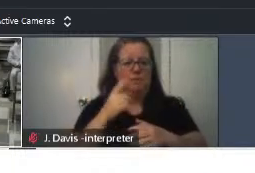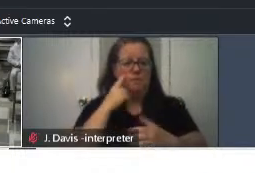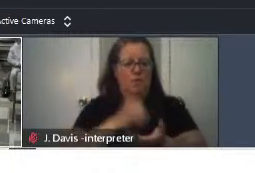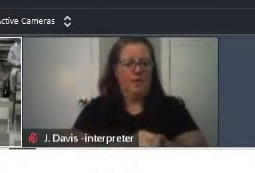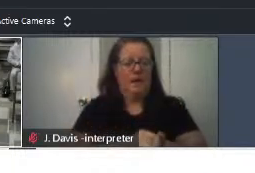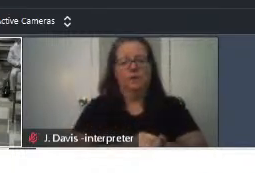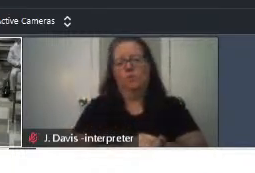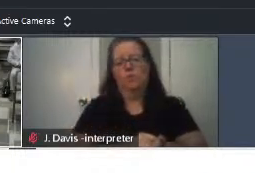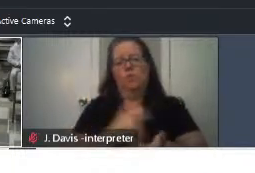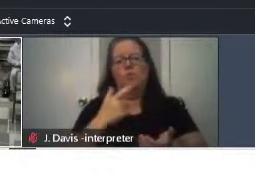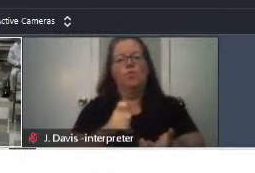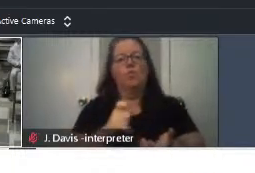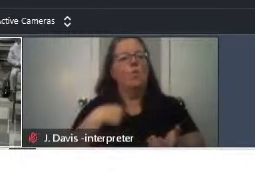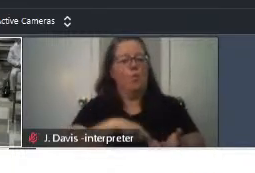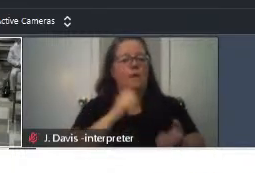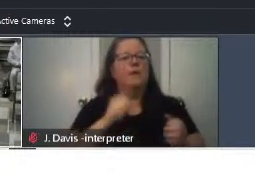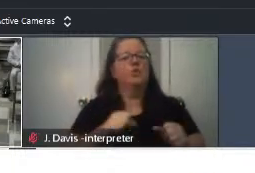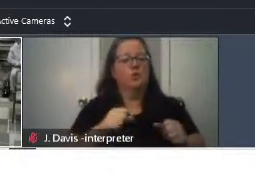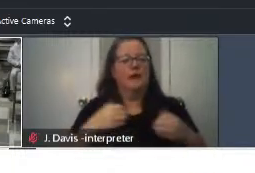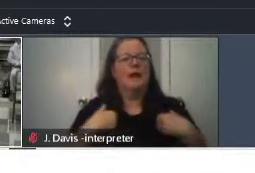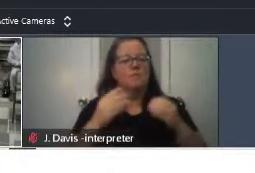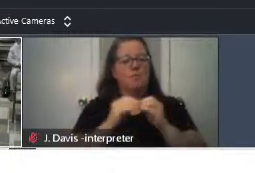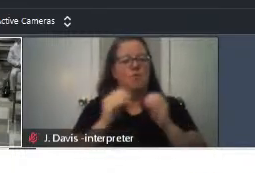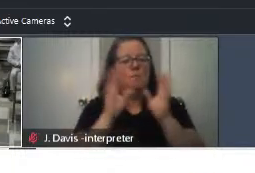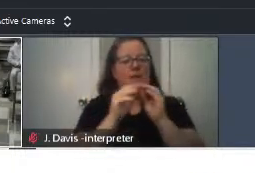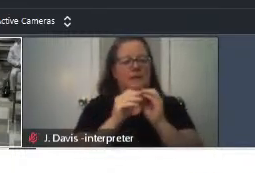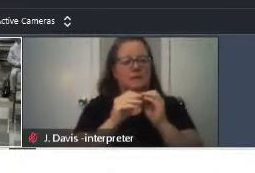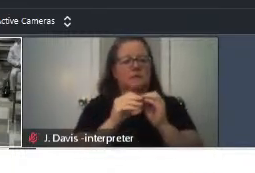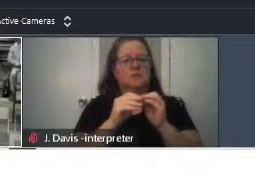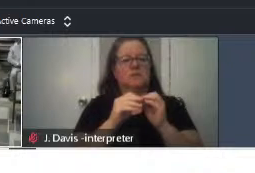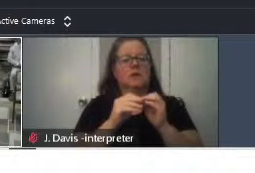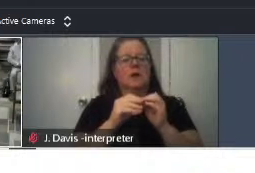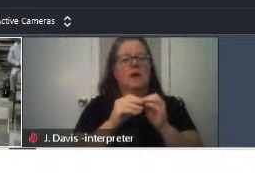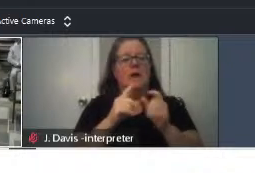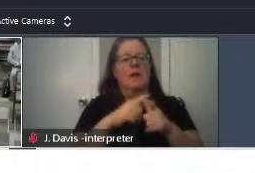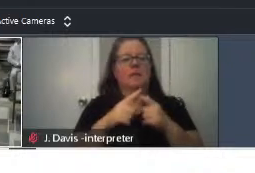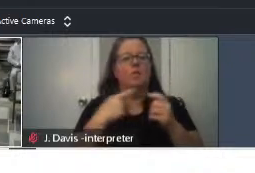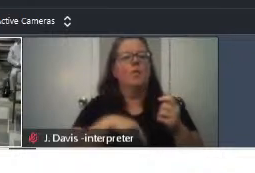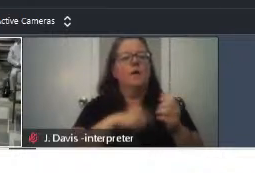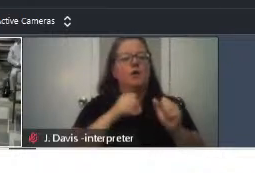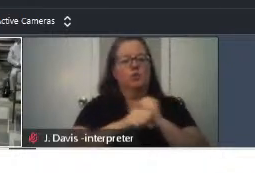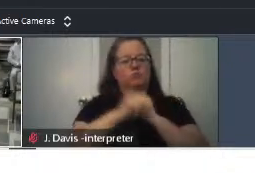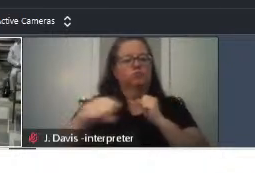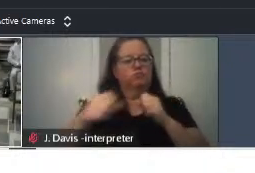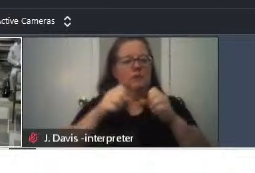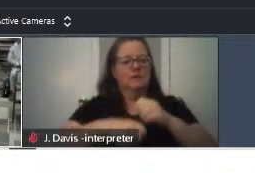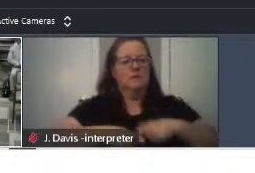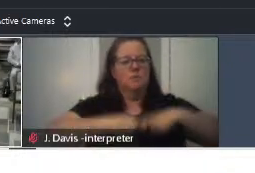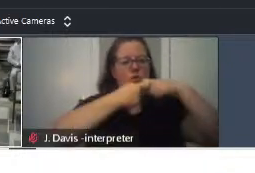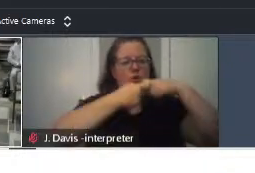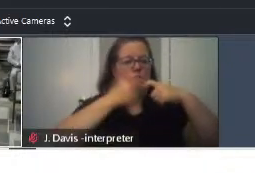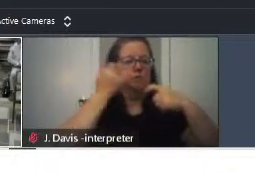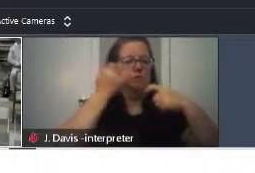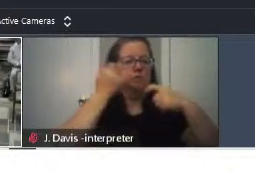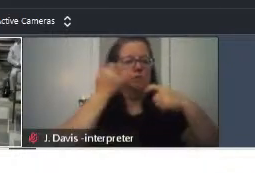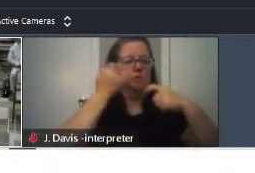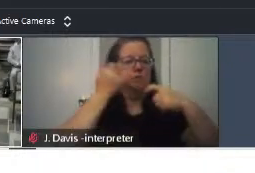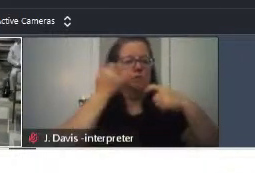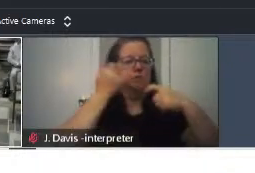have a couple more meetings. We also have the opportunity to extend the moratorium if that's needed. I realize that this